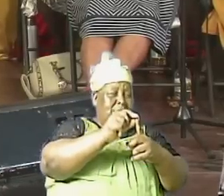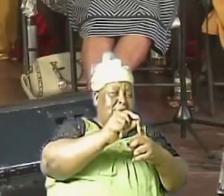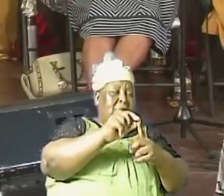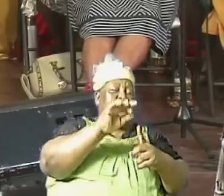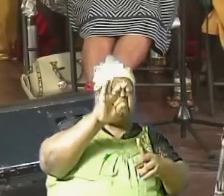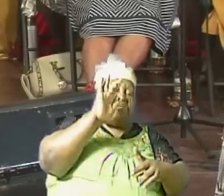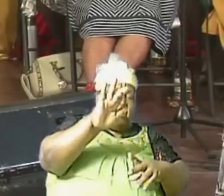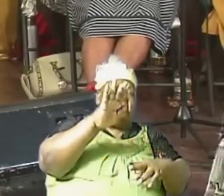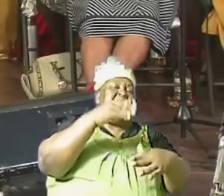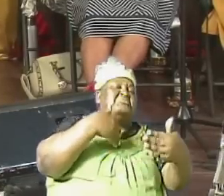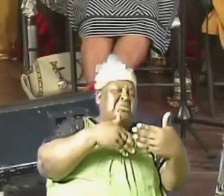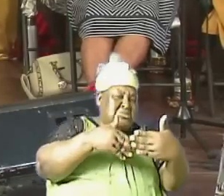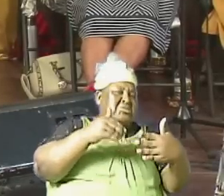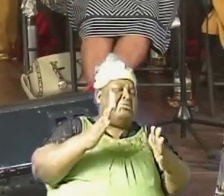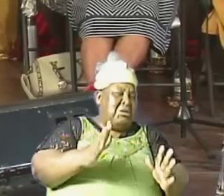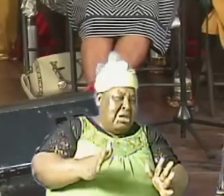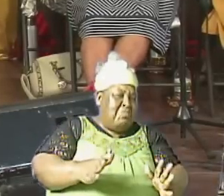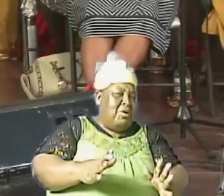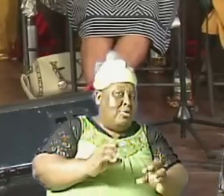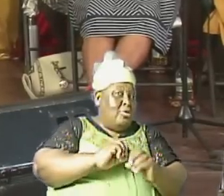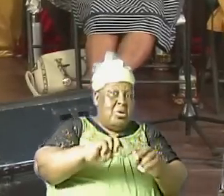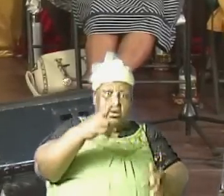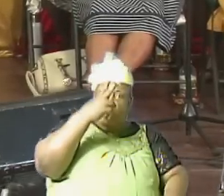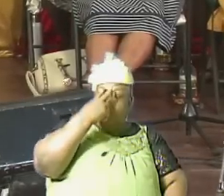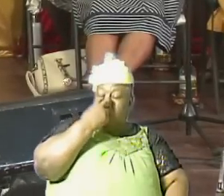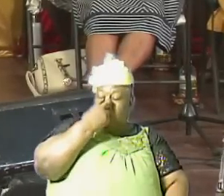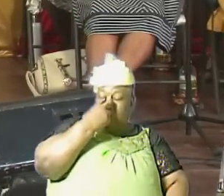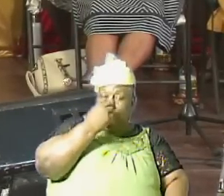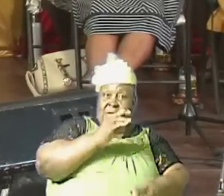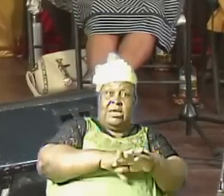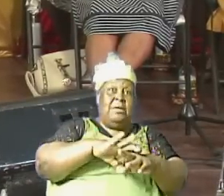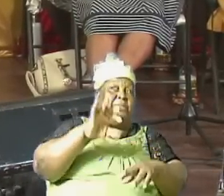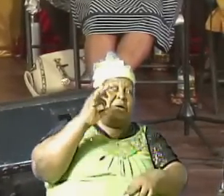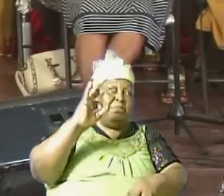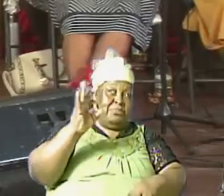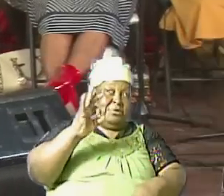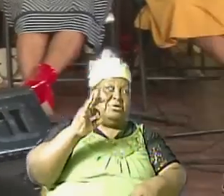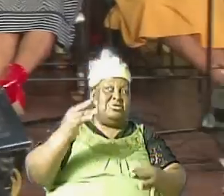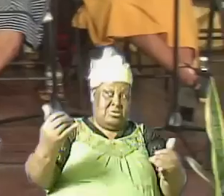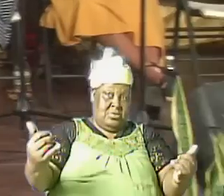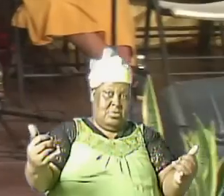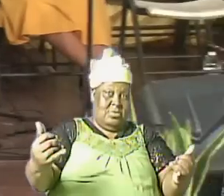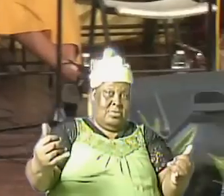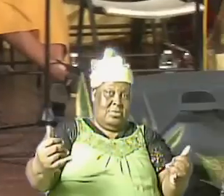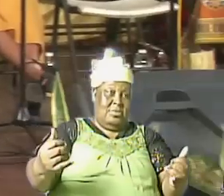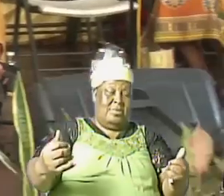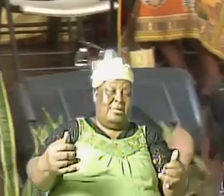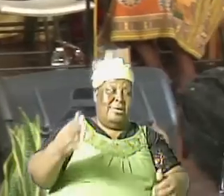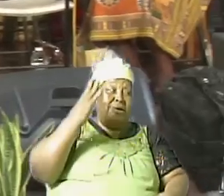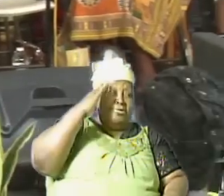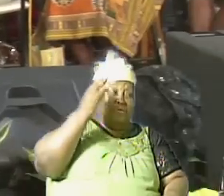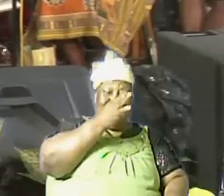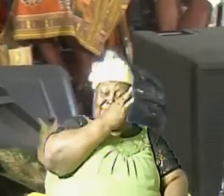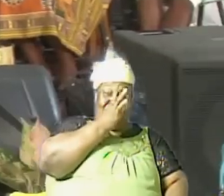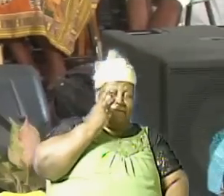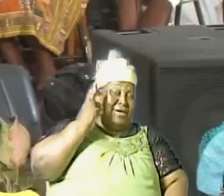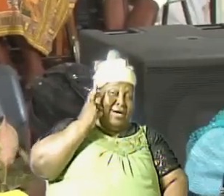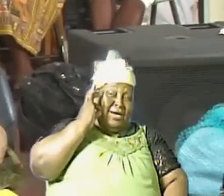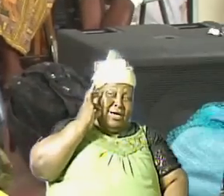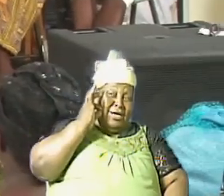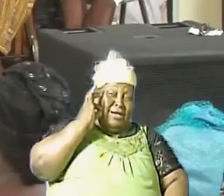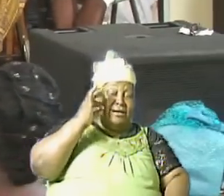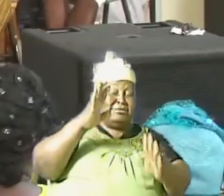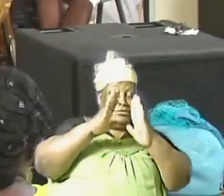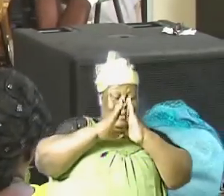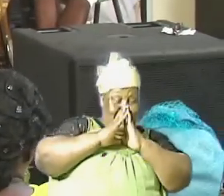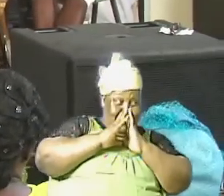Hallelujah. Touch your neighbor. Tell your neighbor, don't sleep on the preacher. I know you've been fasting. I know